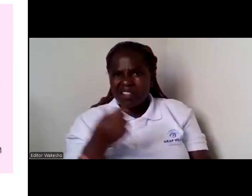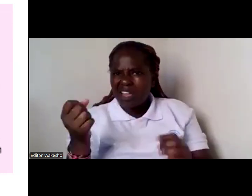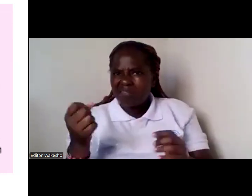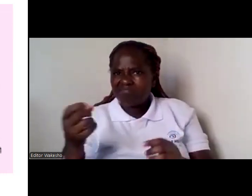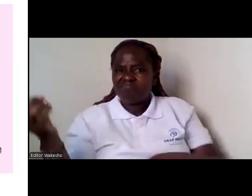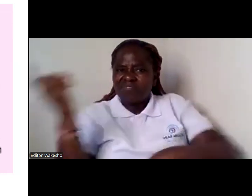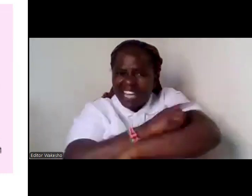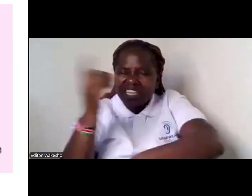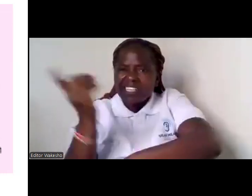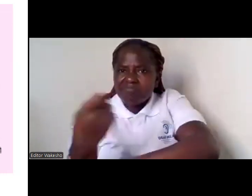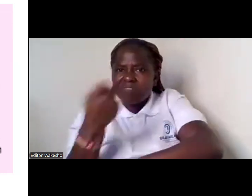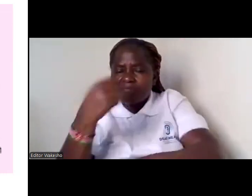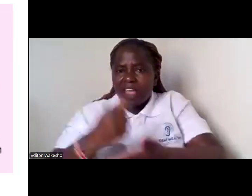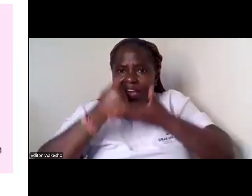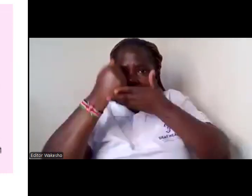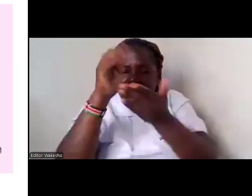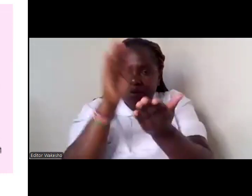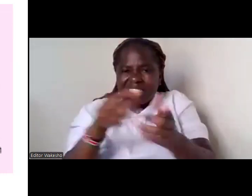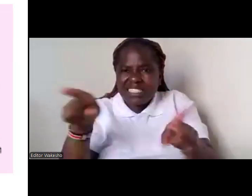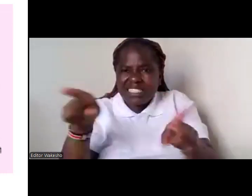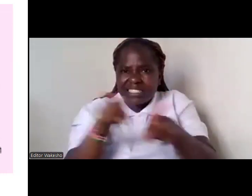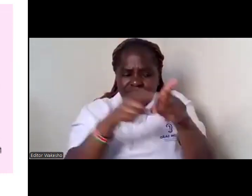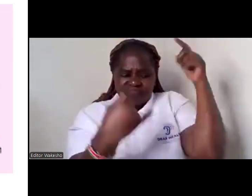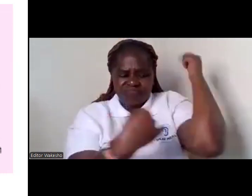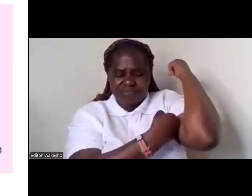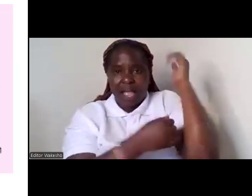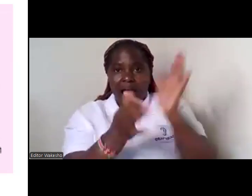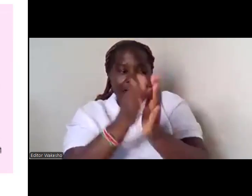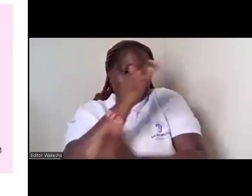such as the Mirena coil, even the patch.